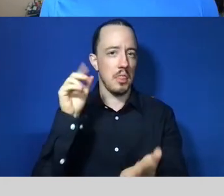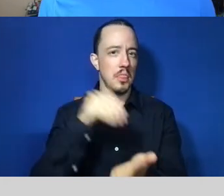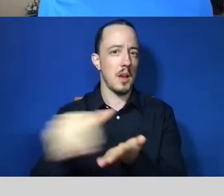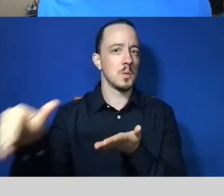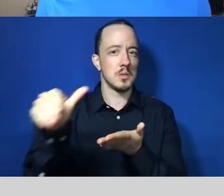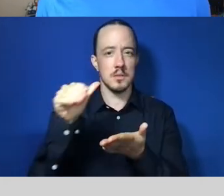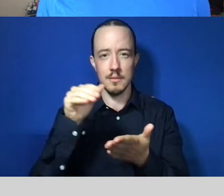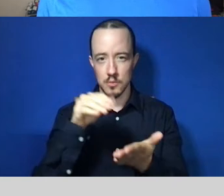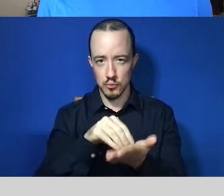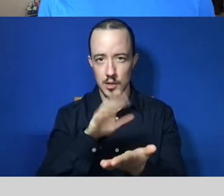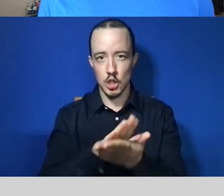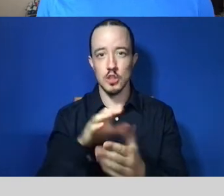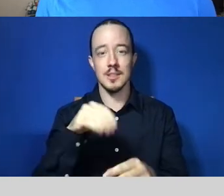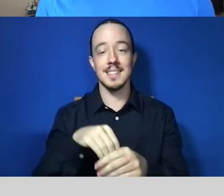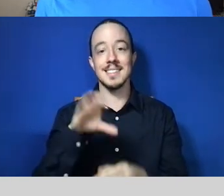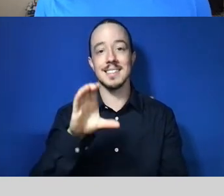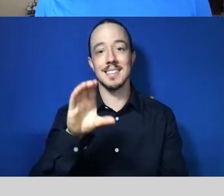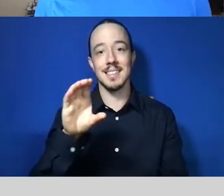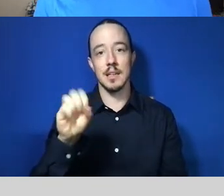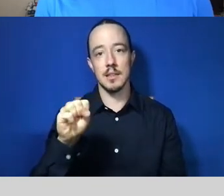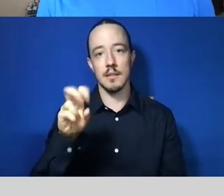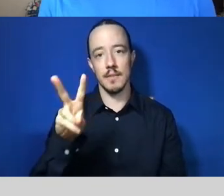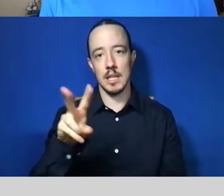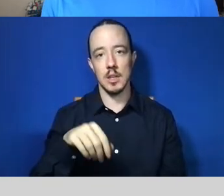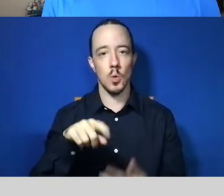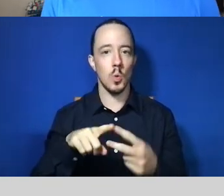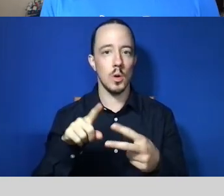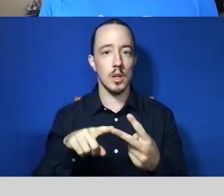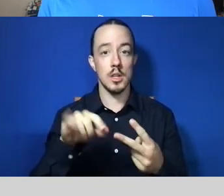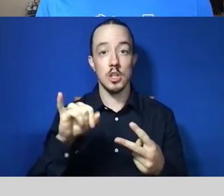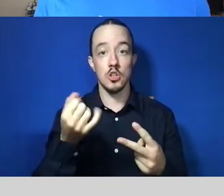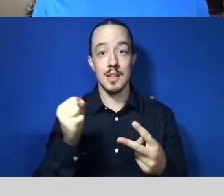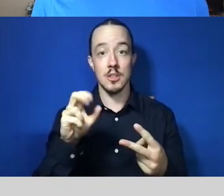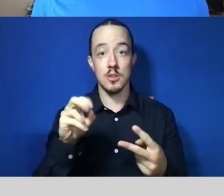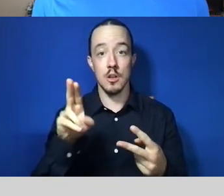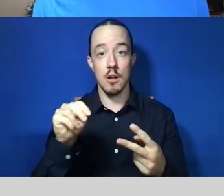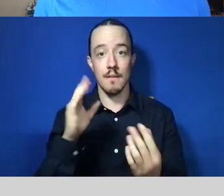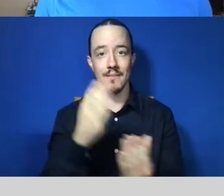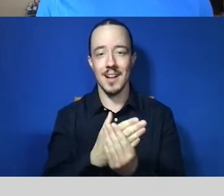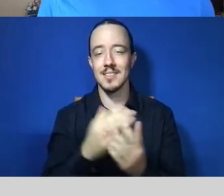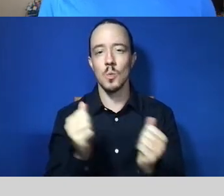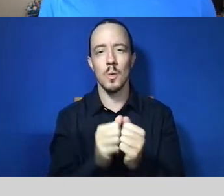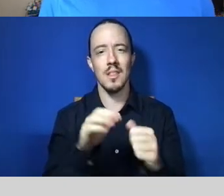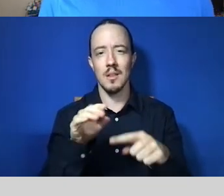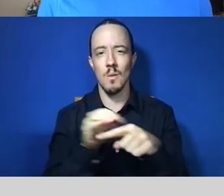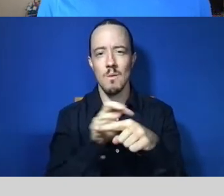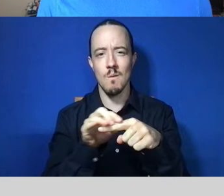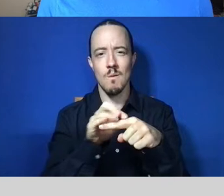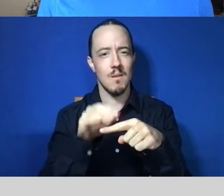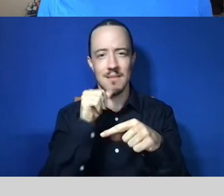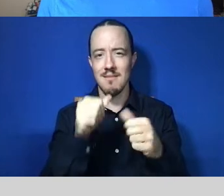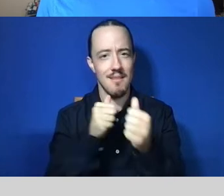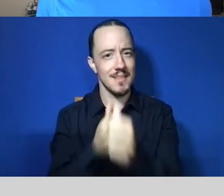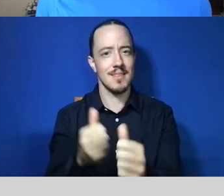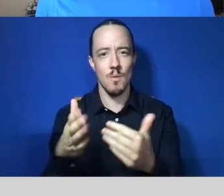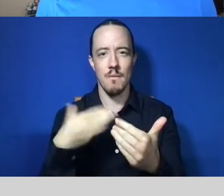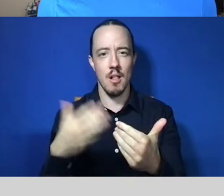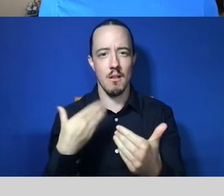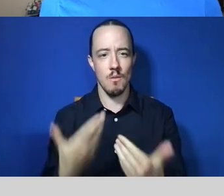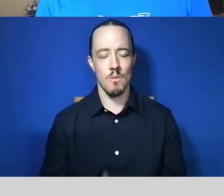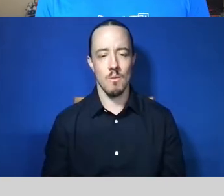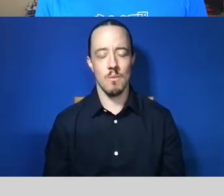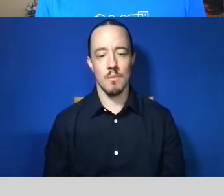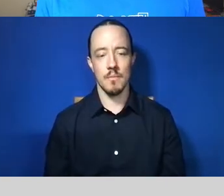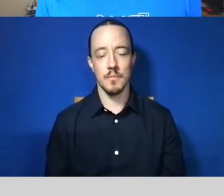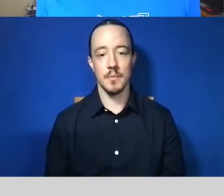a series of CSV or JSON files, often with coding that wasn't really easy to